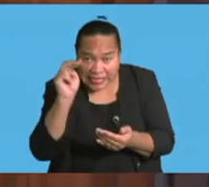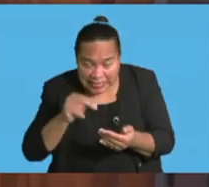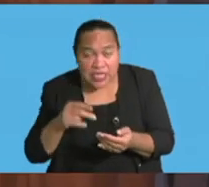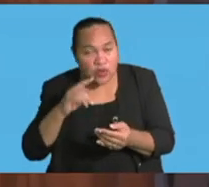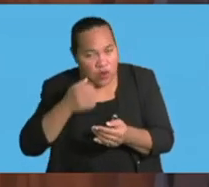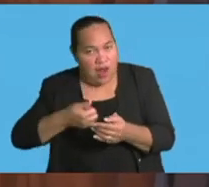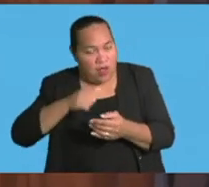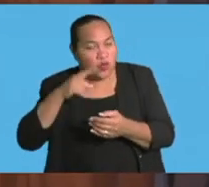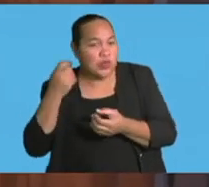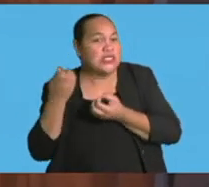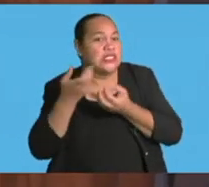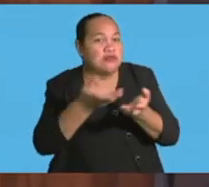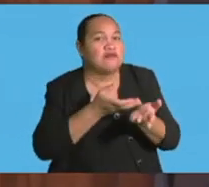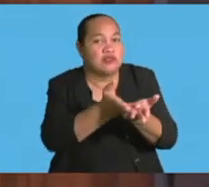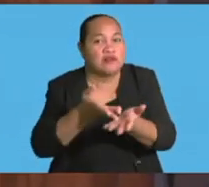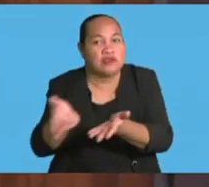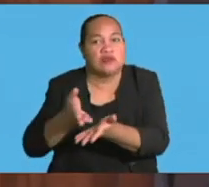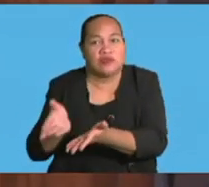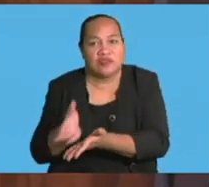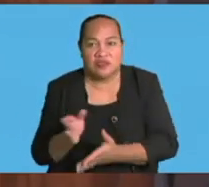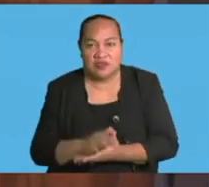it. Mr. Speaker, sir,